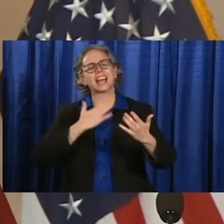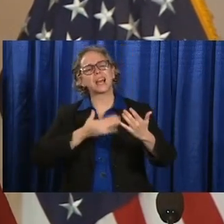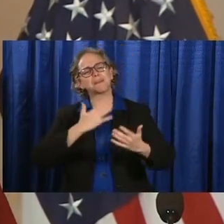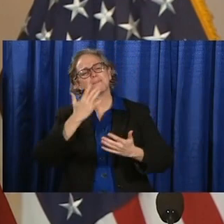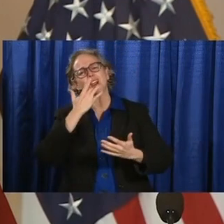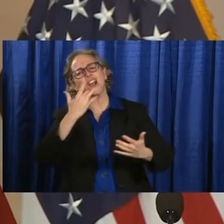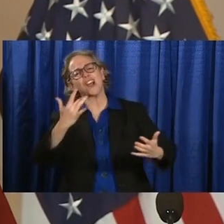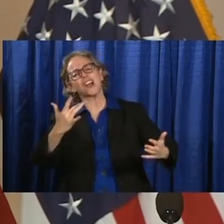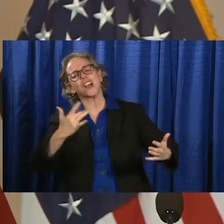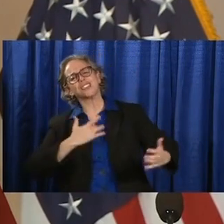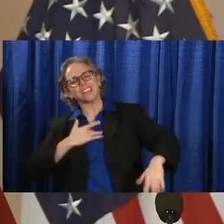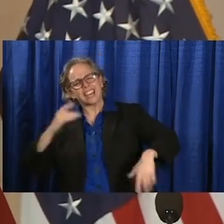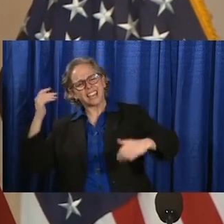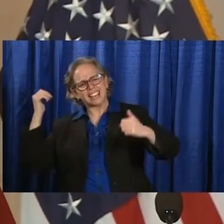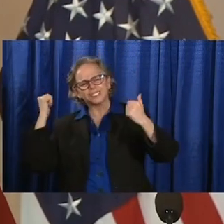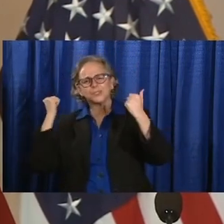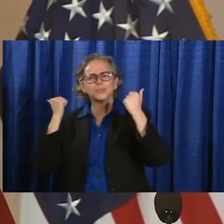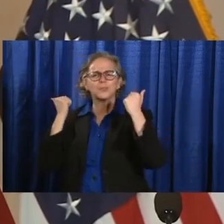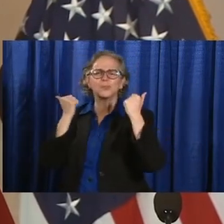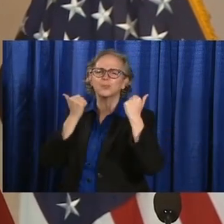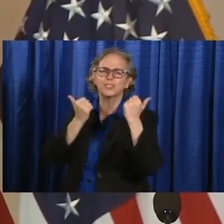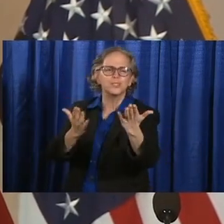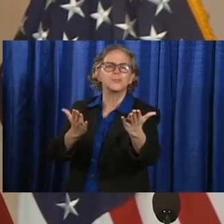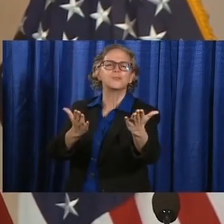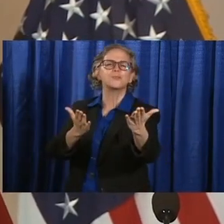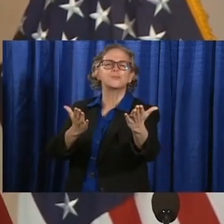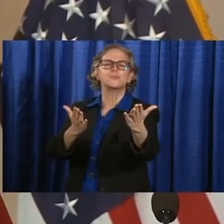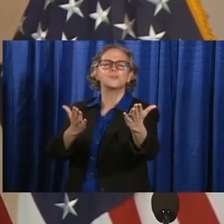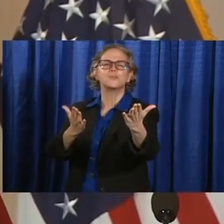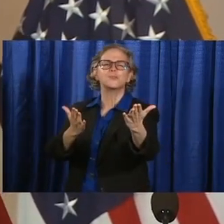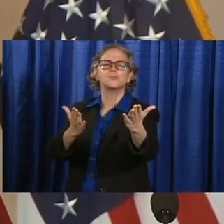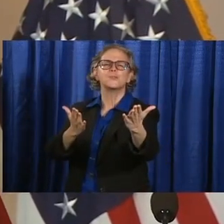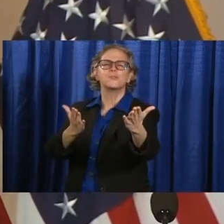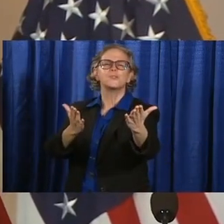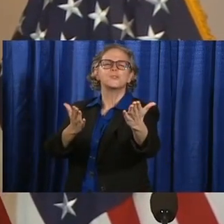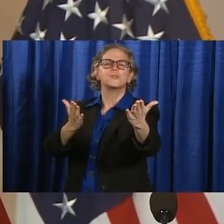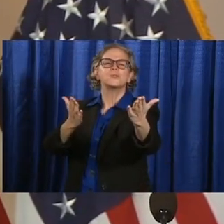Happy birthday to you.